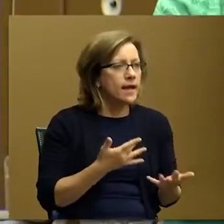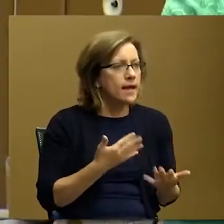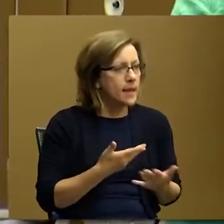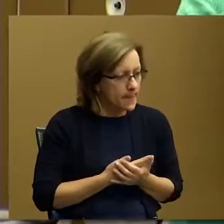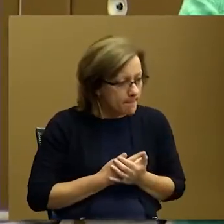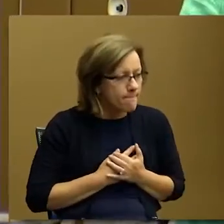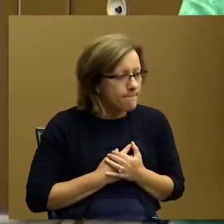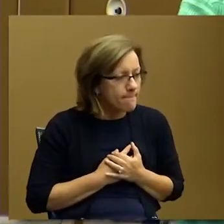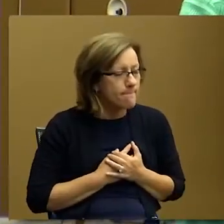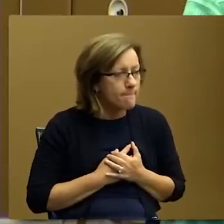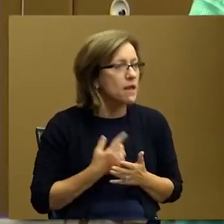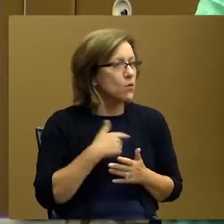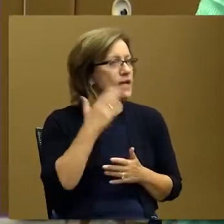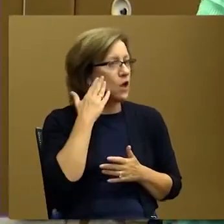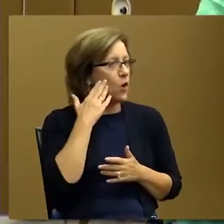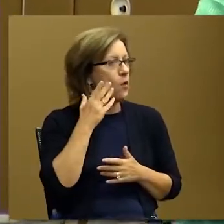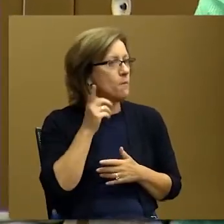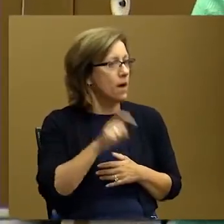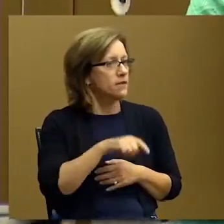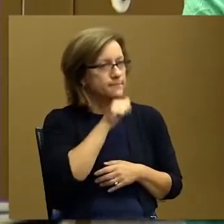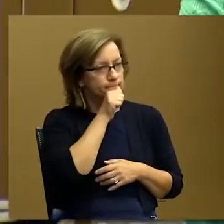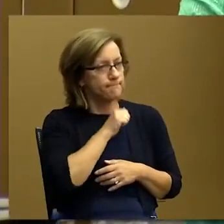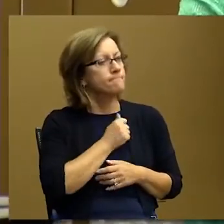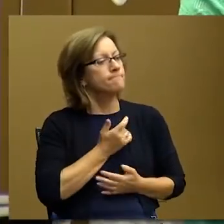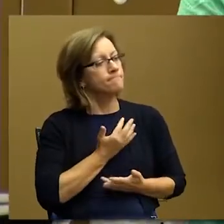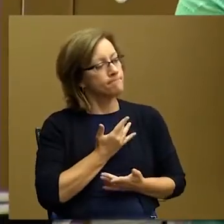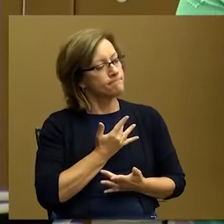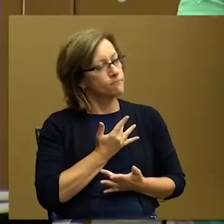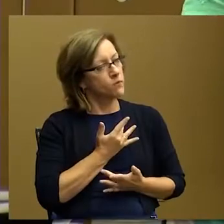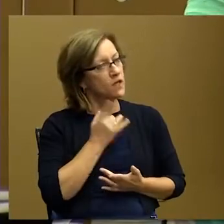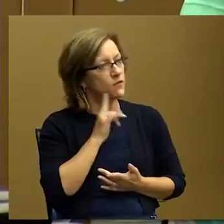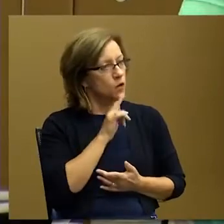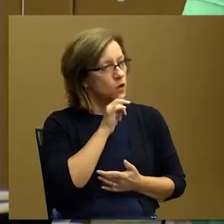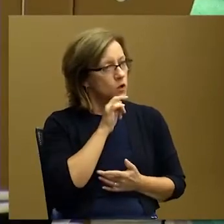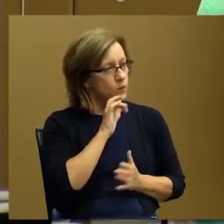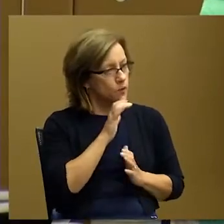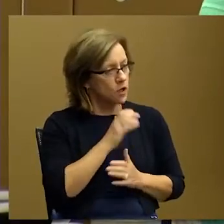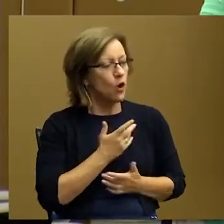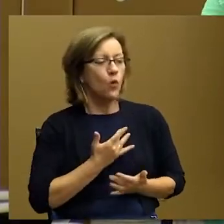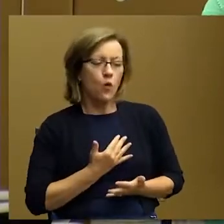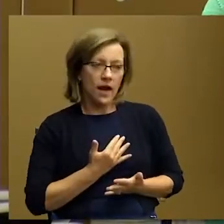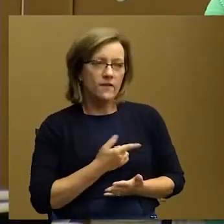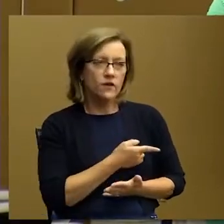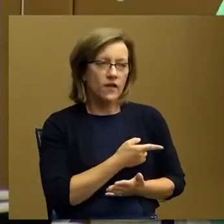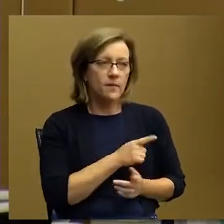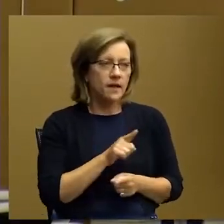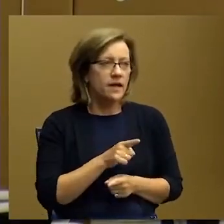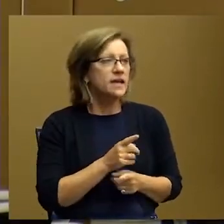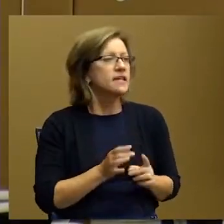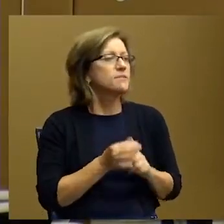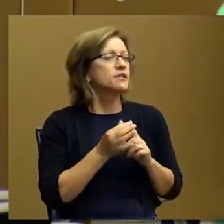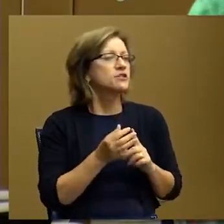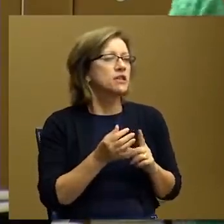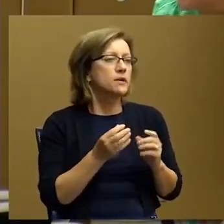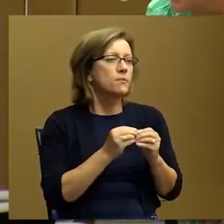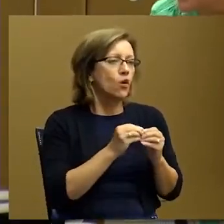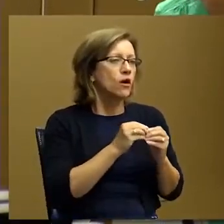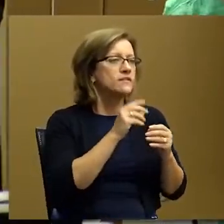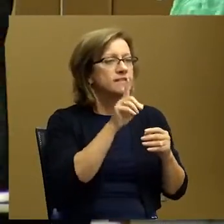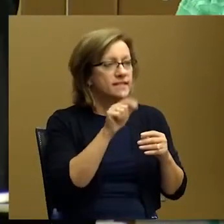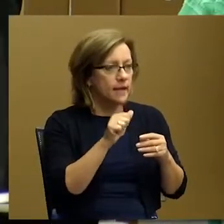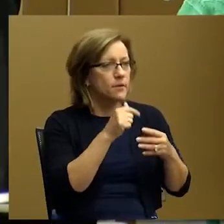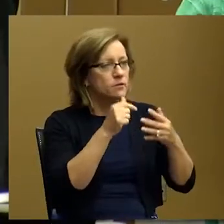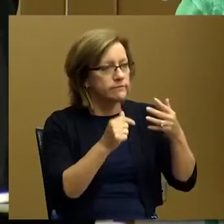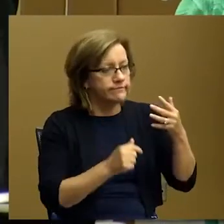know to wait for communication and wait for our learners, and especially our more involved ones. But then I turn my